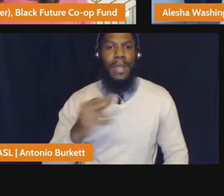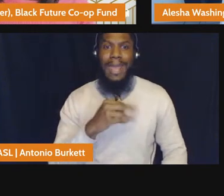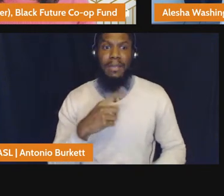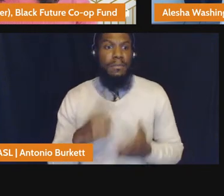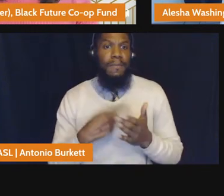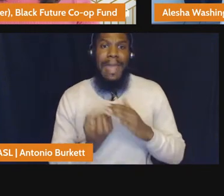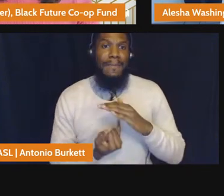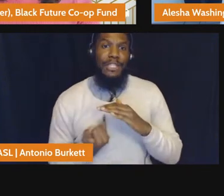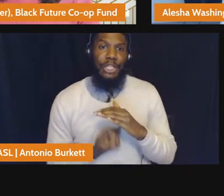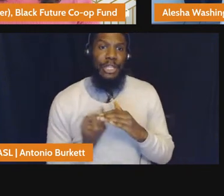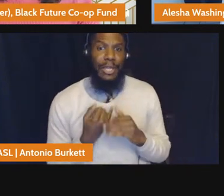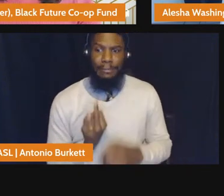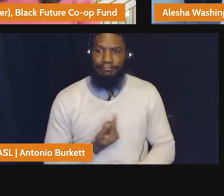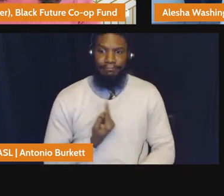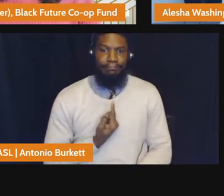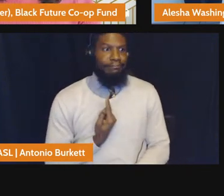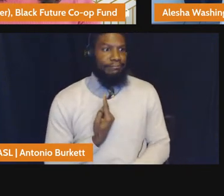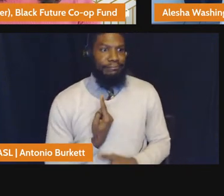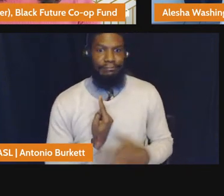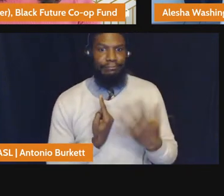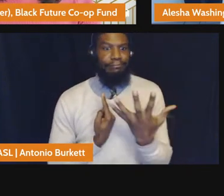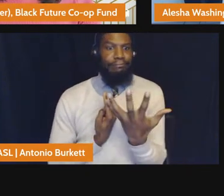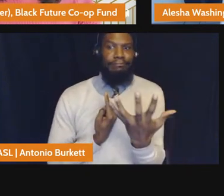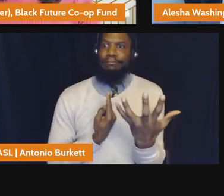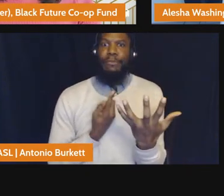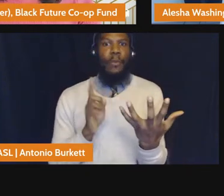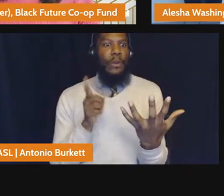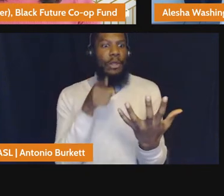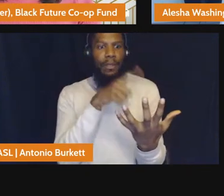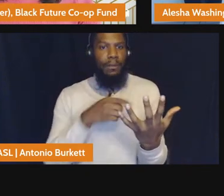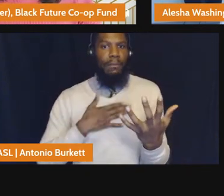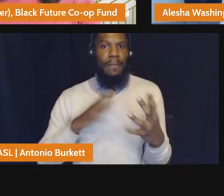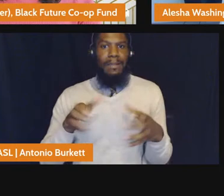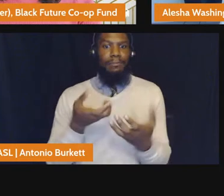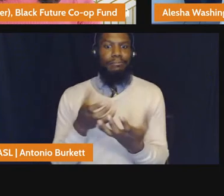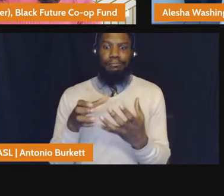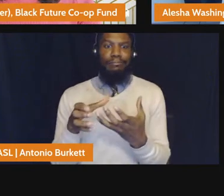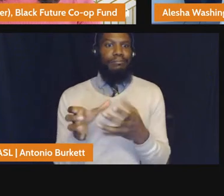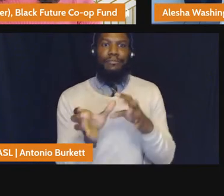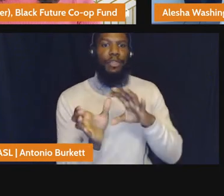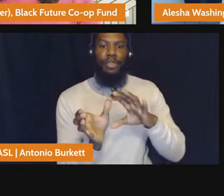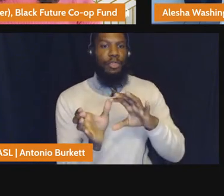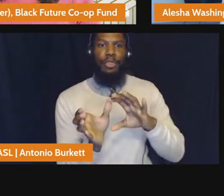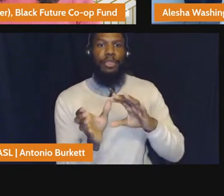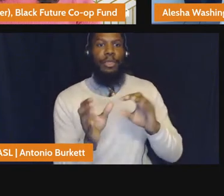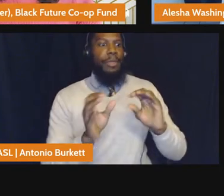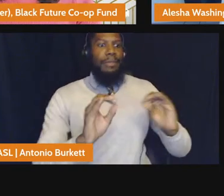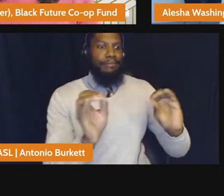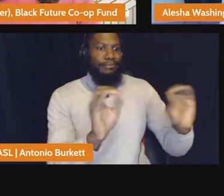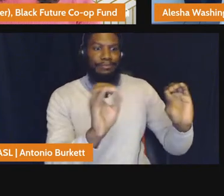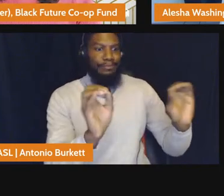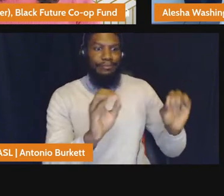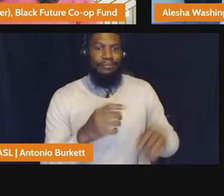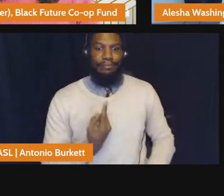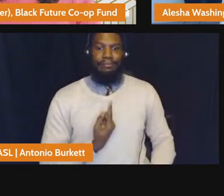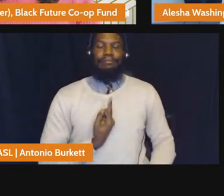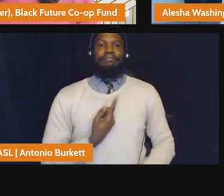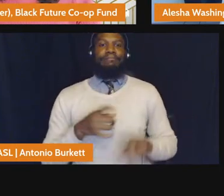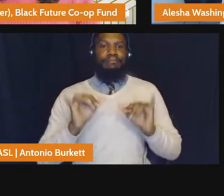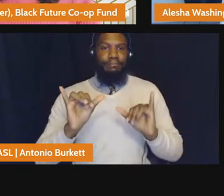were supporting to build out support systems. And I think that was very helpful to me. I think